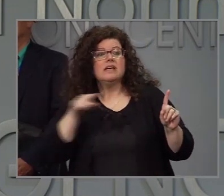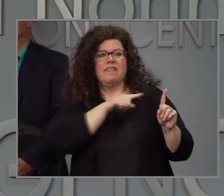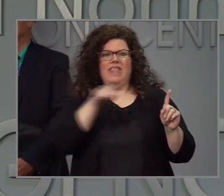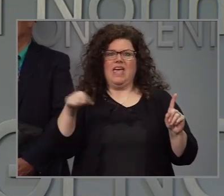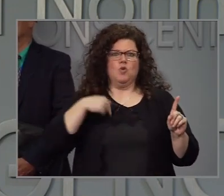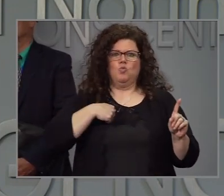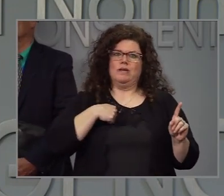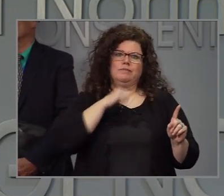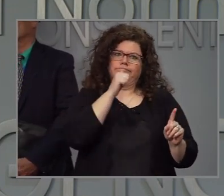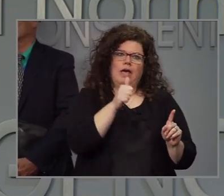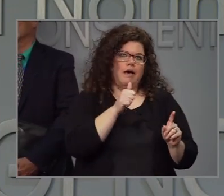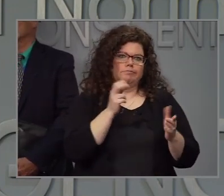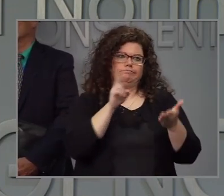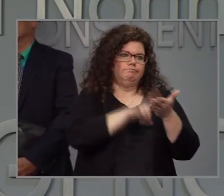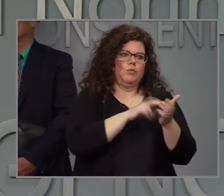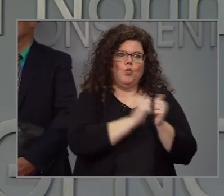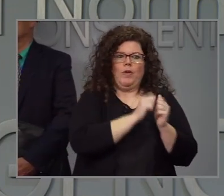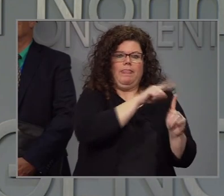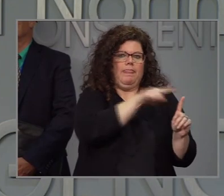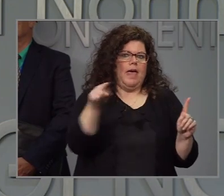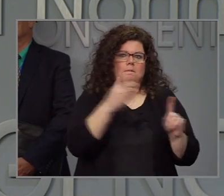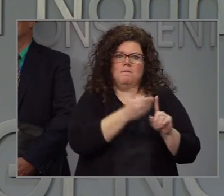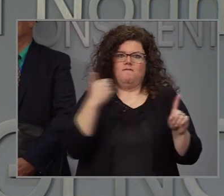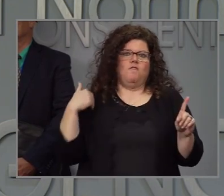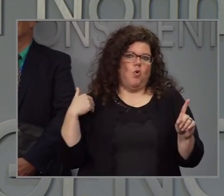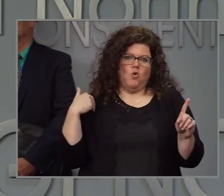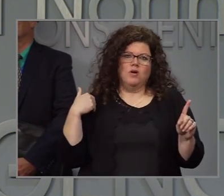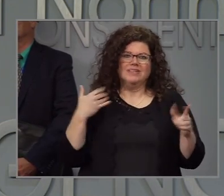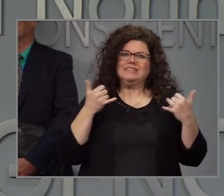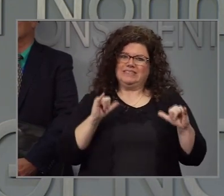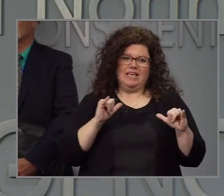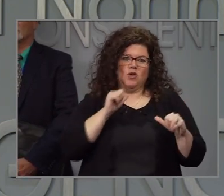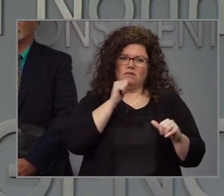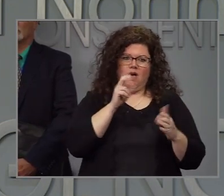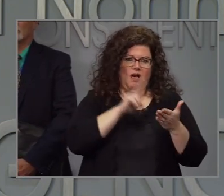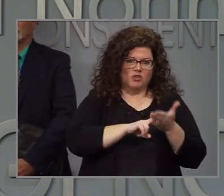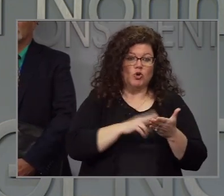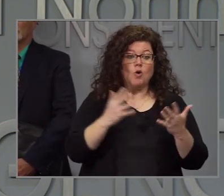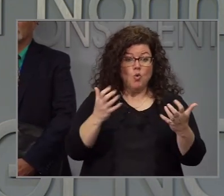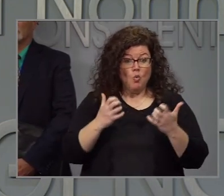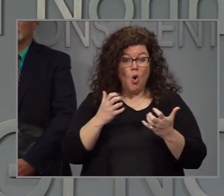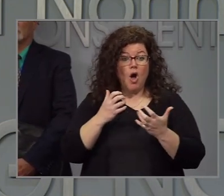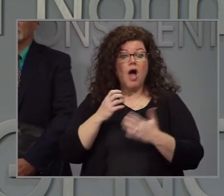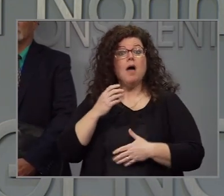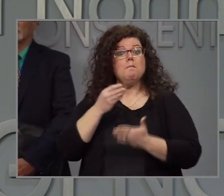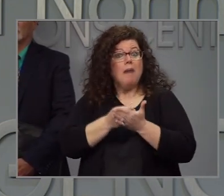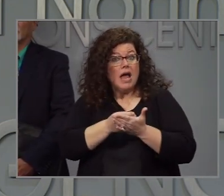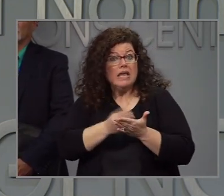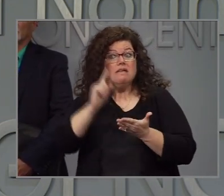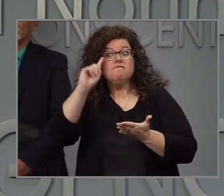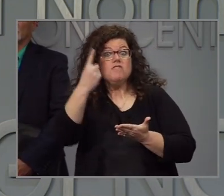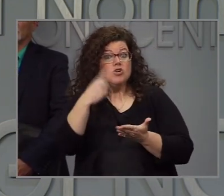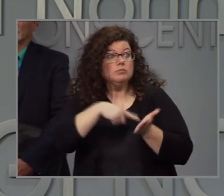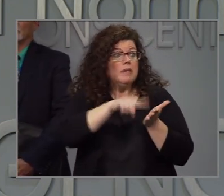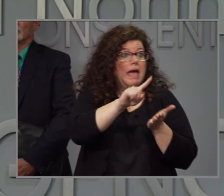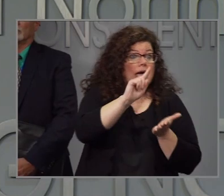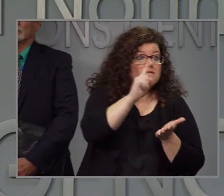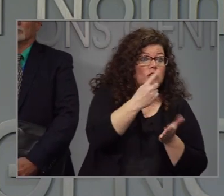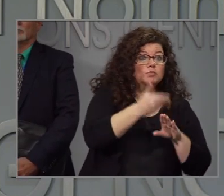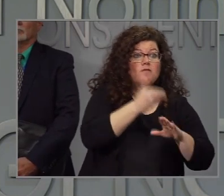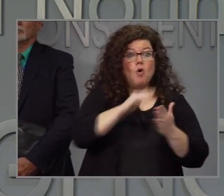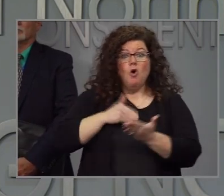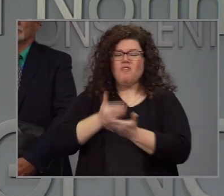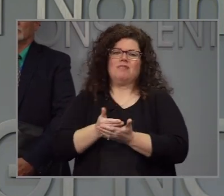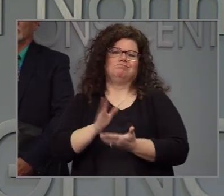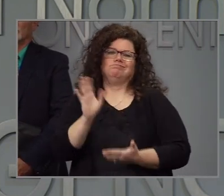front are dropped from consideration. We collect vendor and manufacturer information and more detail at